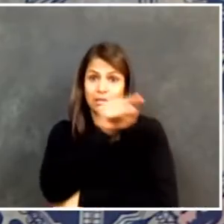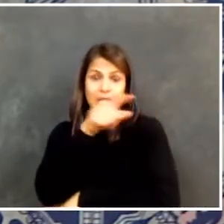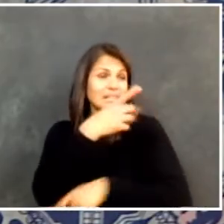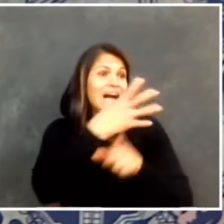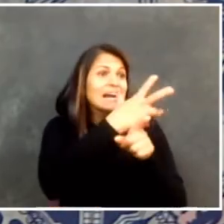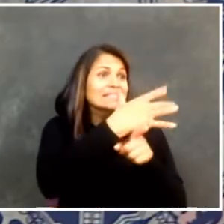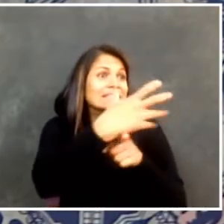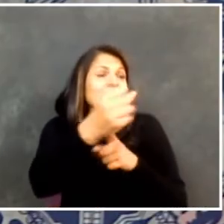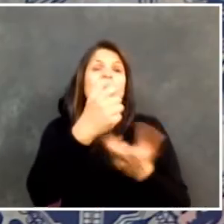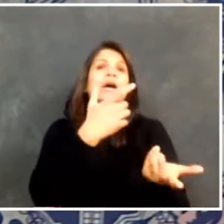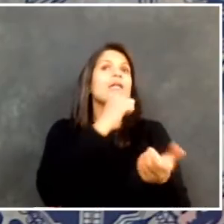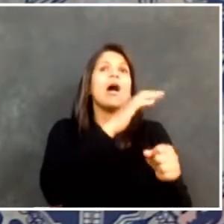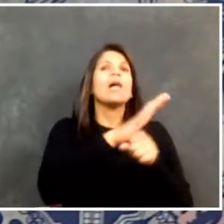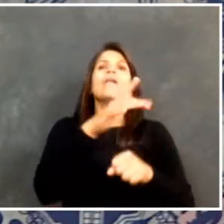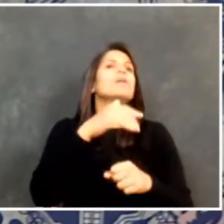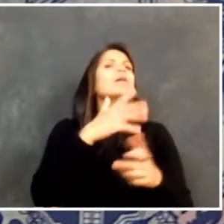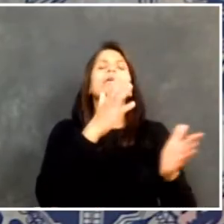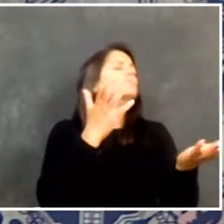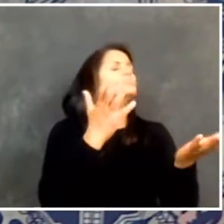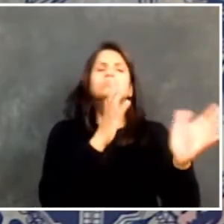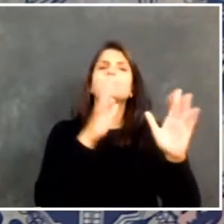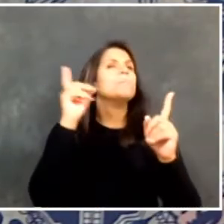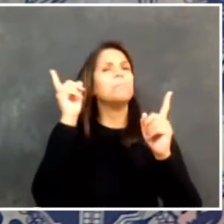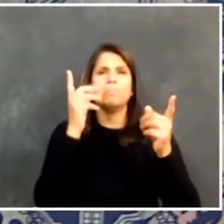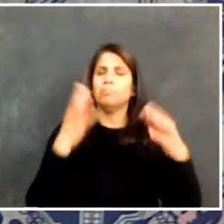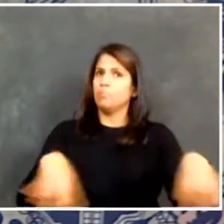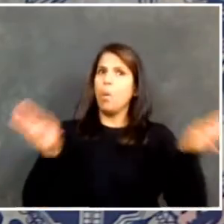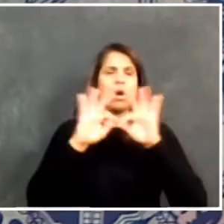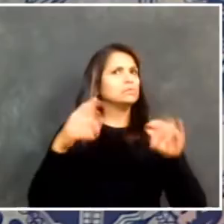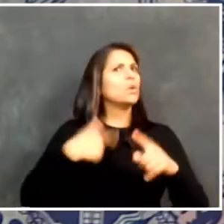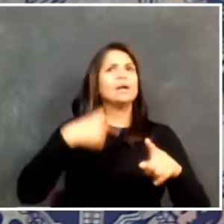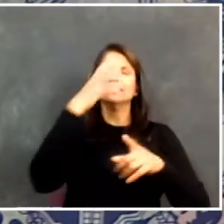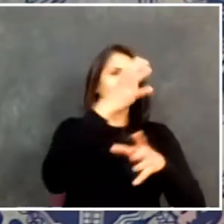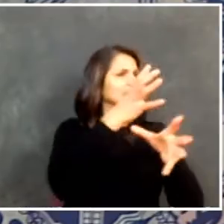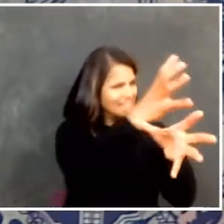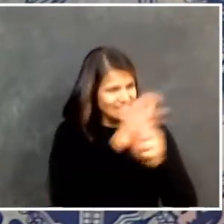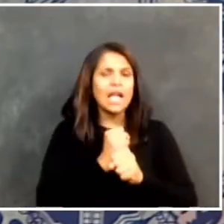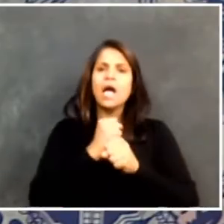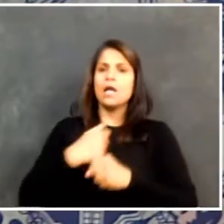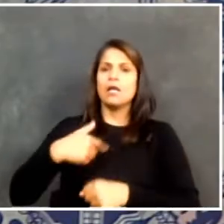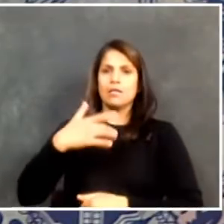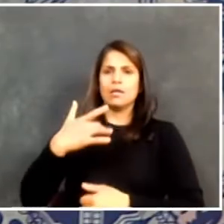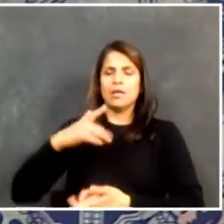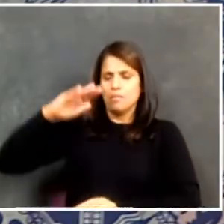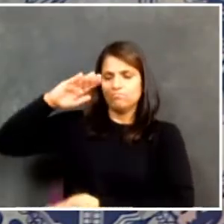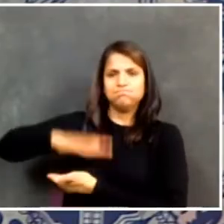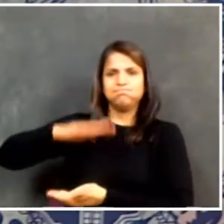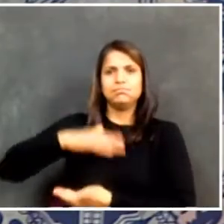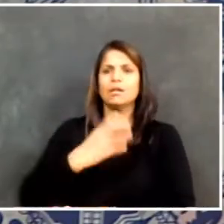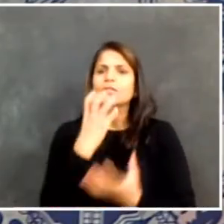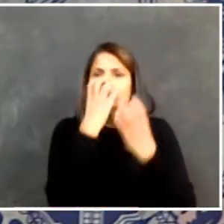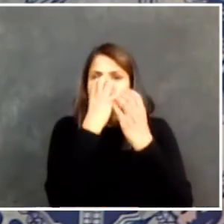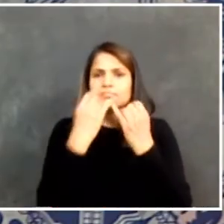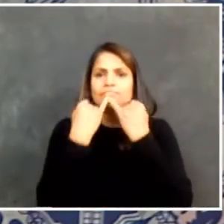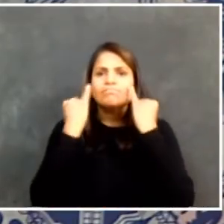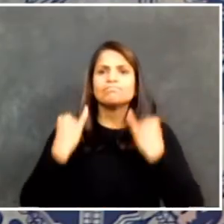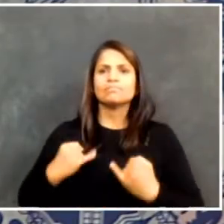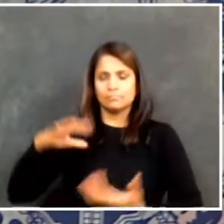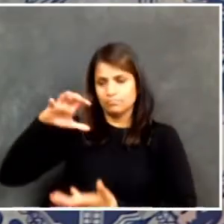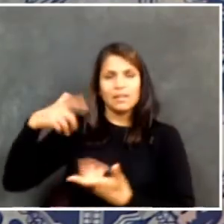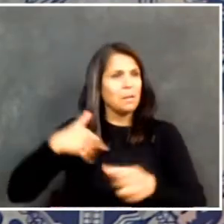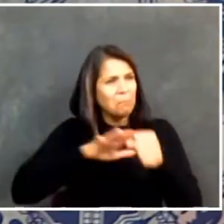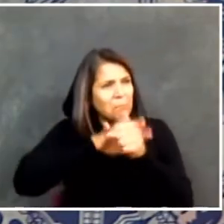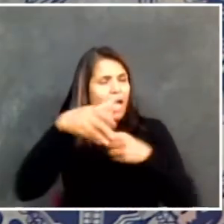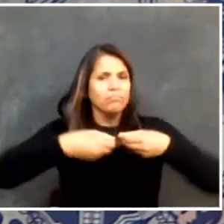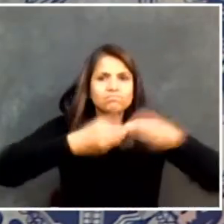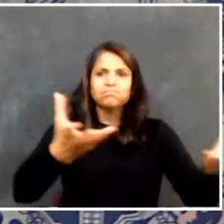sure we never experience that. But the point you're raising about EMS, obviously we know our EMTs, our paramedics have